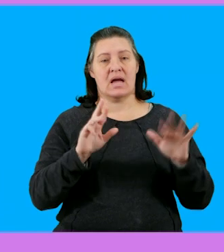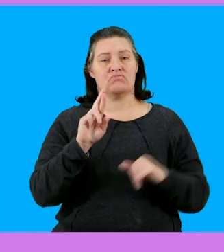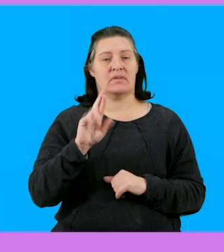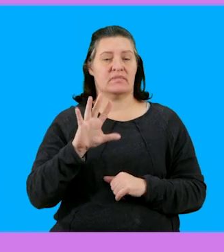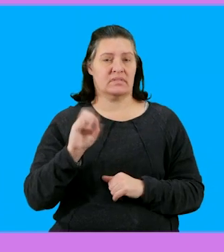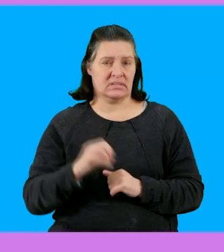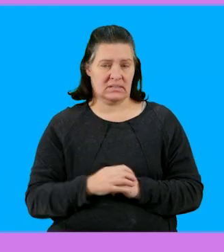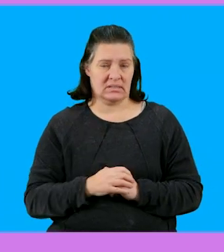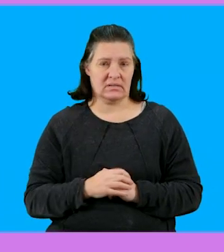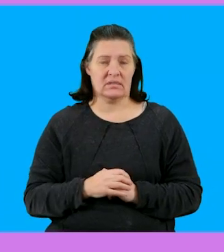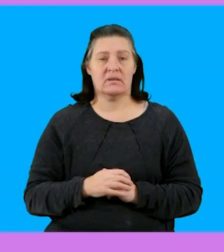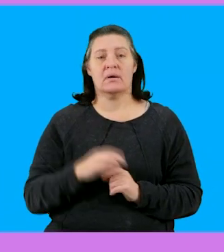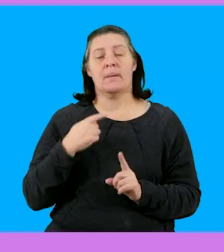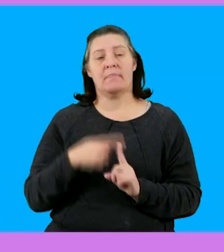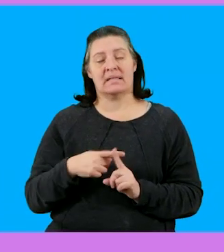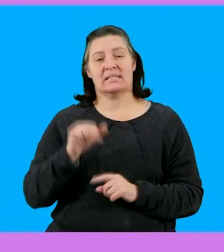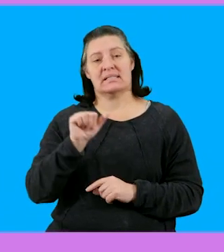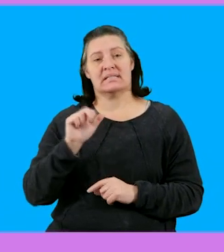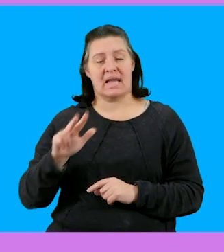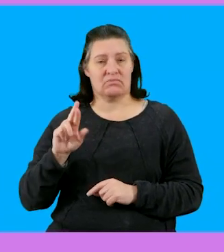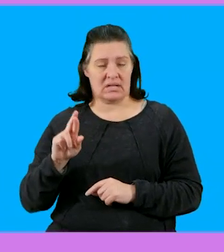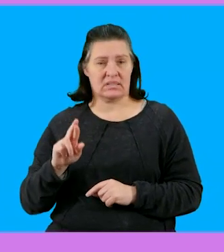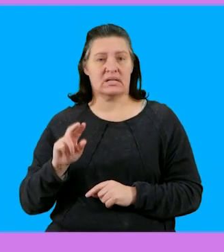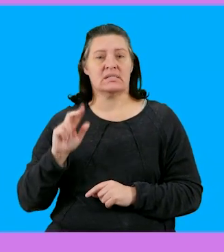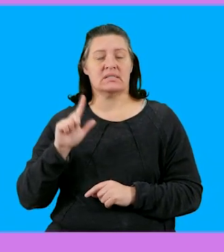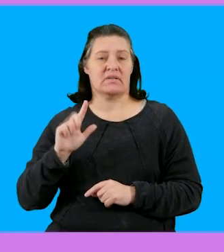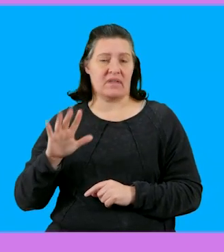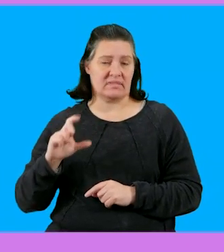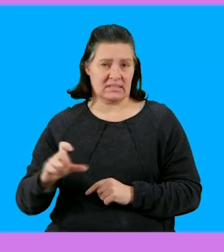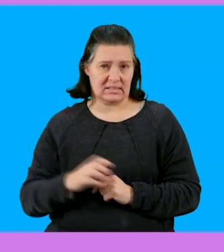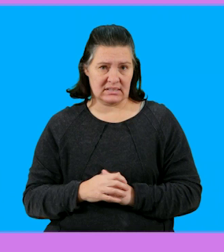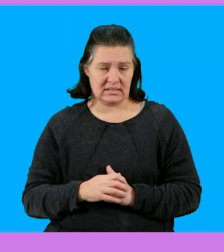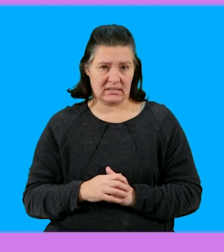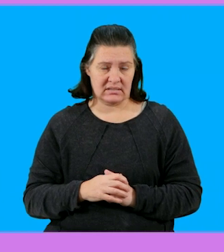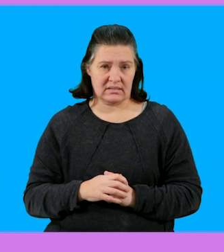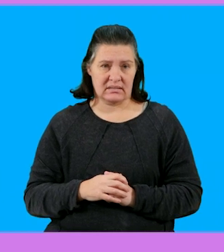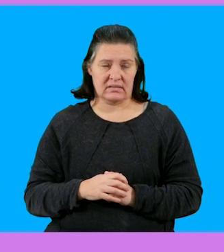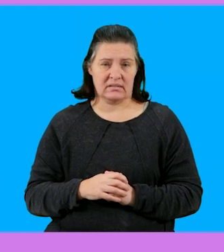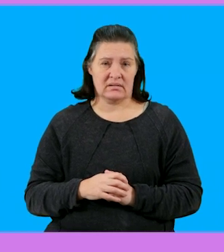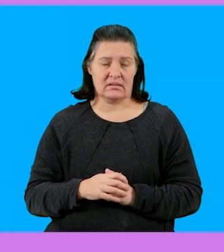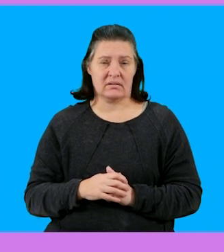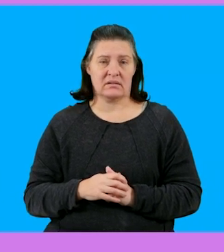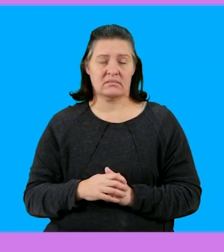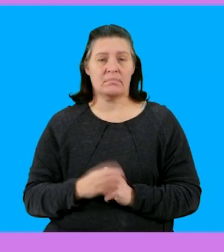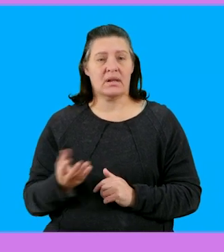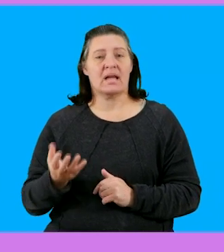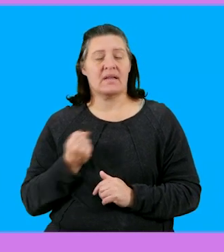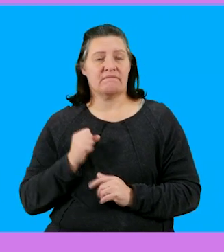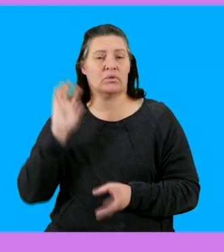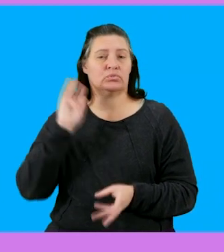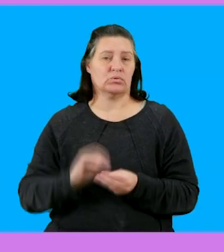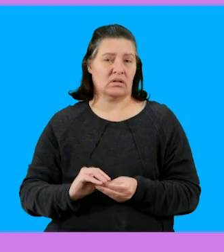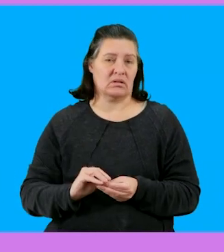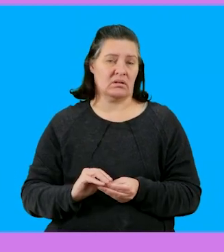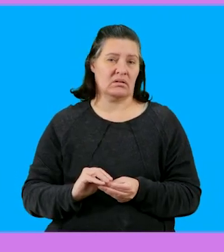say 950 plus your 68 Rand 75 cents. So that will give